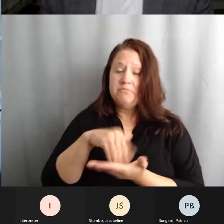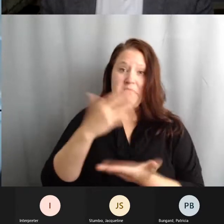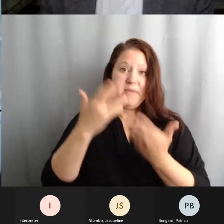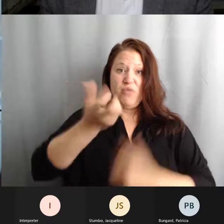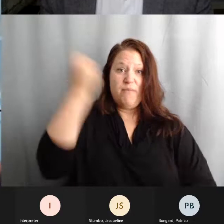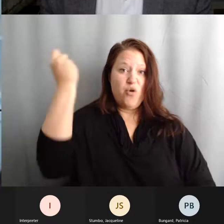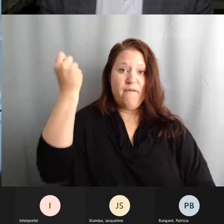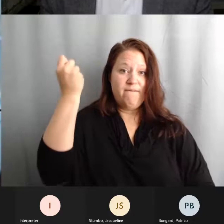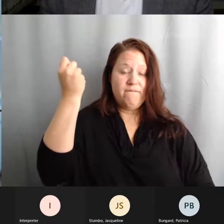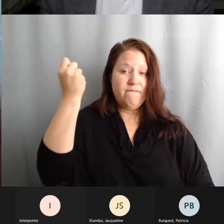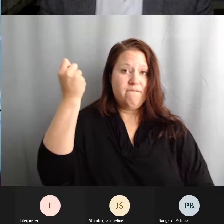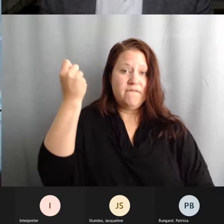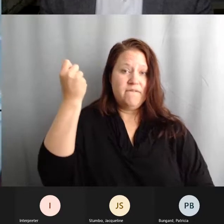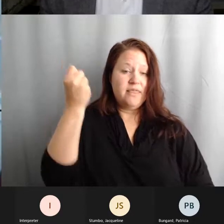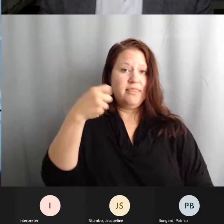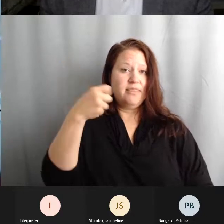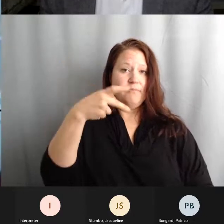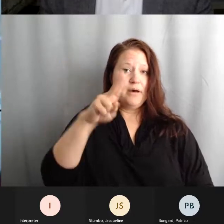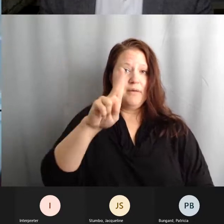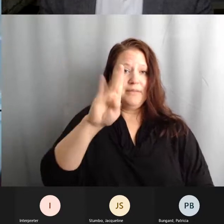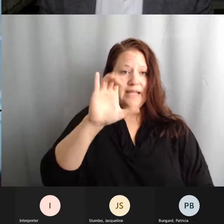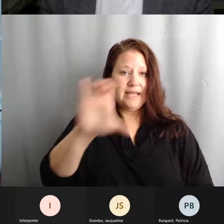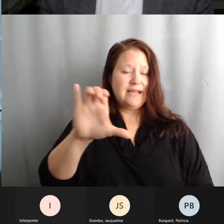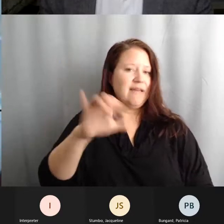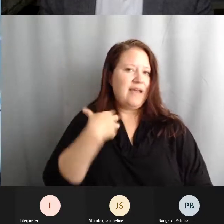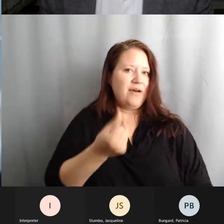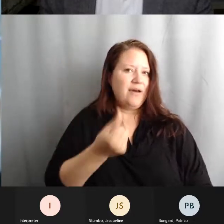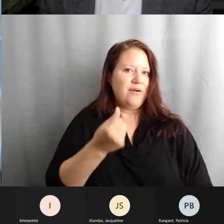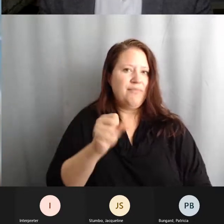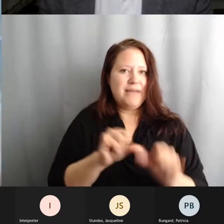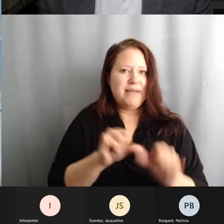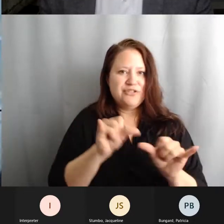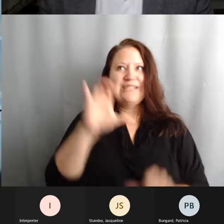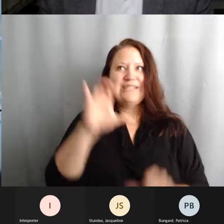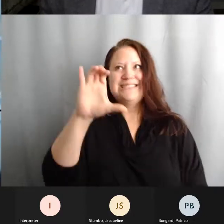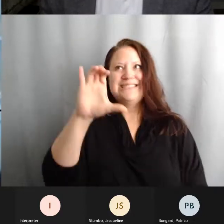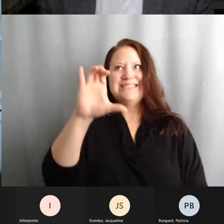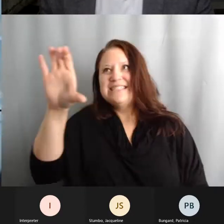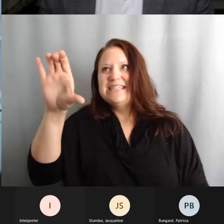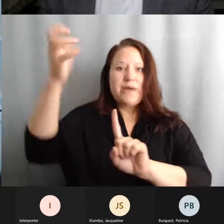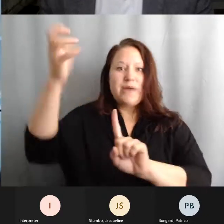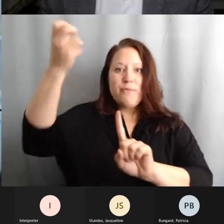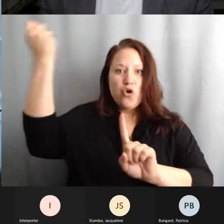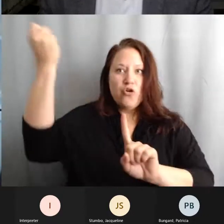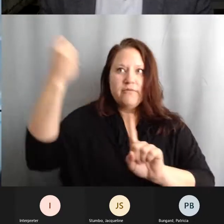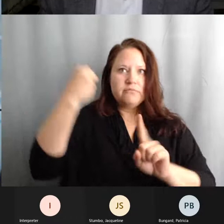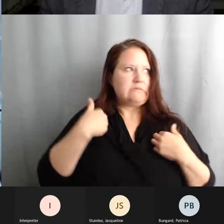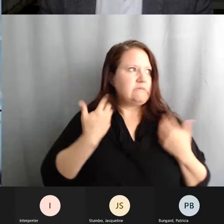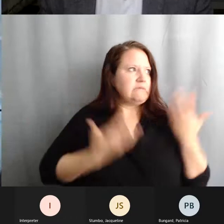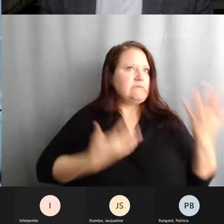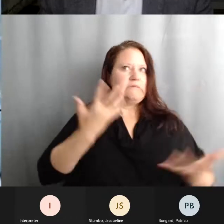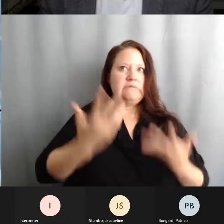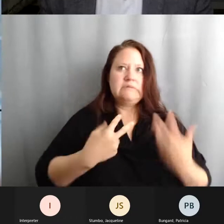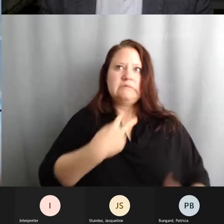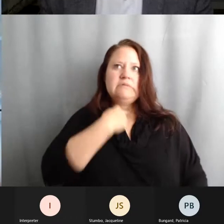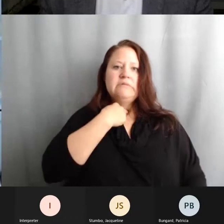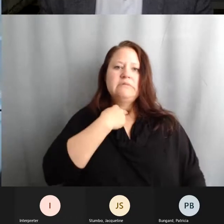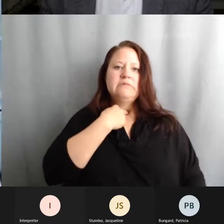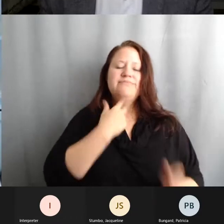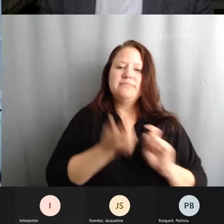public health measures. And of course, the CDC changed their policy and we were sort of hamstrung on what we could do. So we shifted